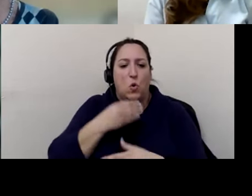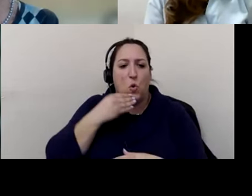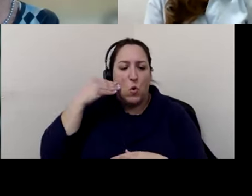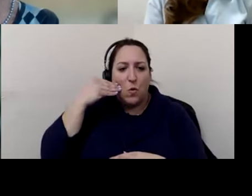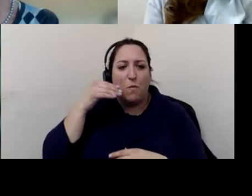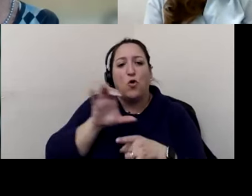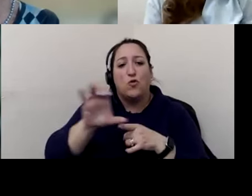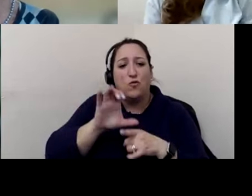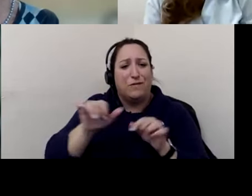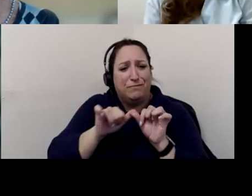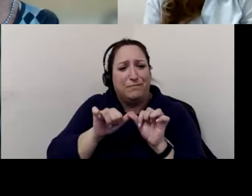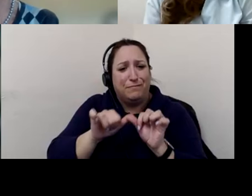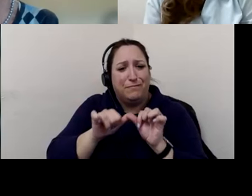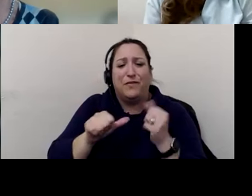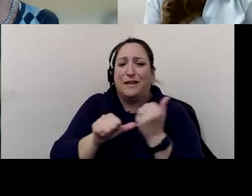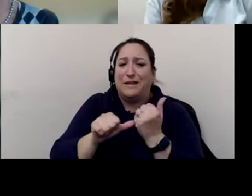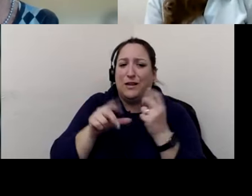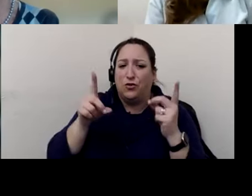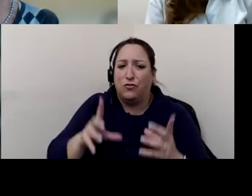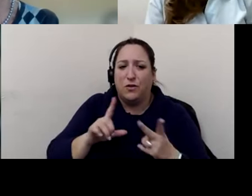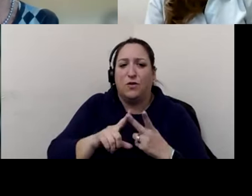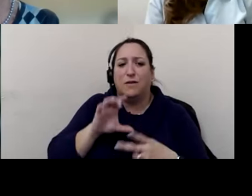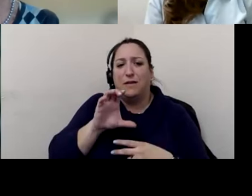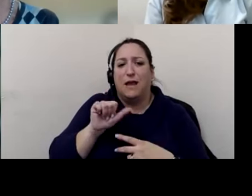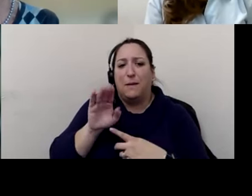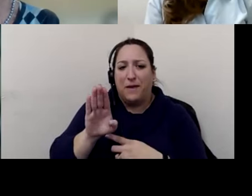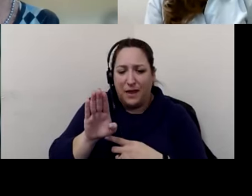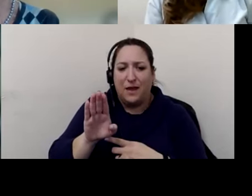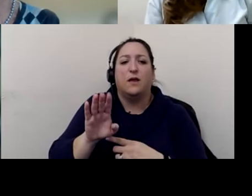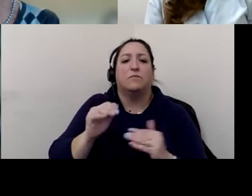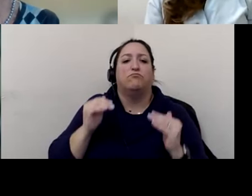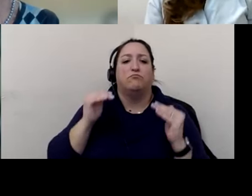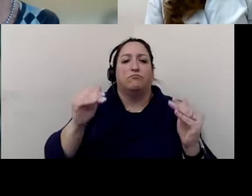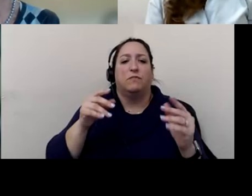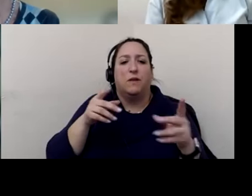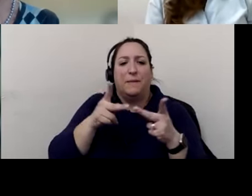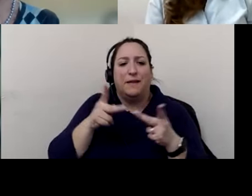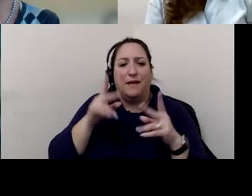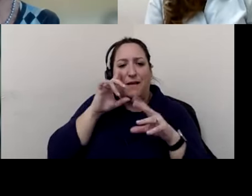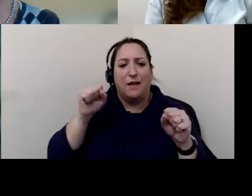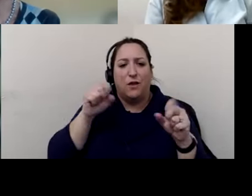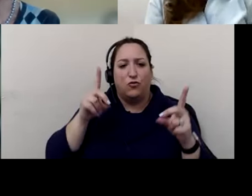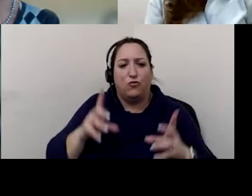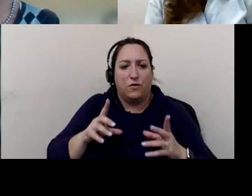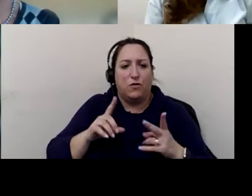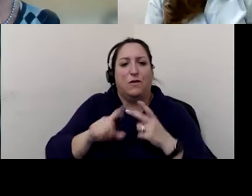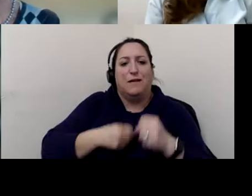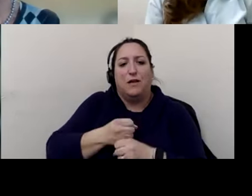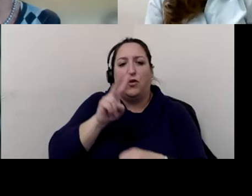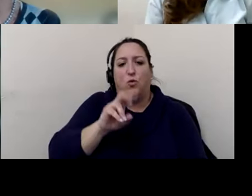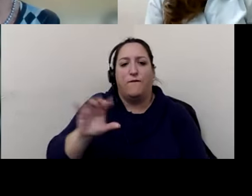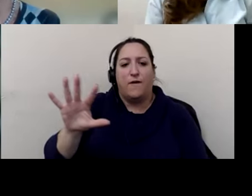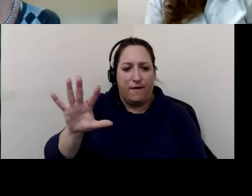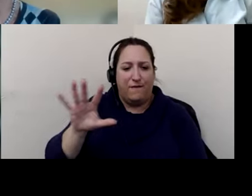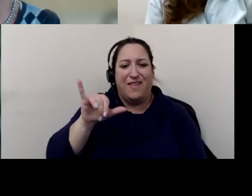her career continued, she was an assistant director at the CAB and moved to the position of executive director in 2005.